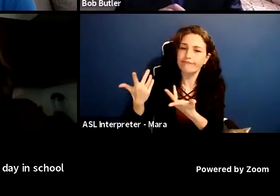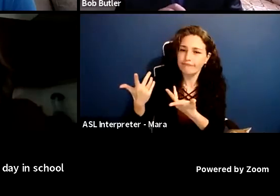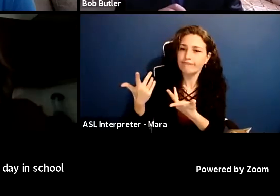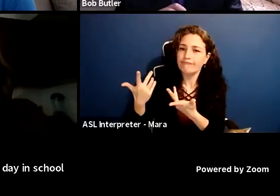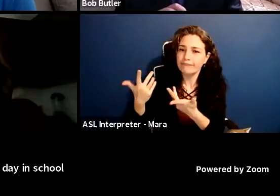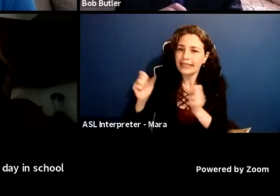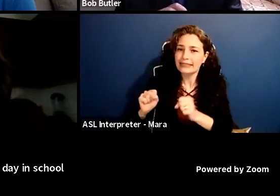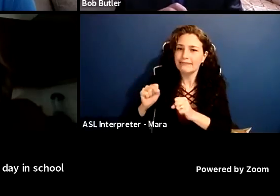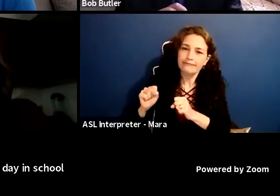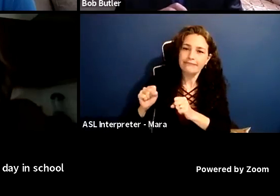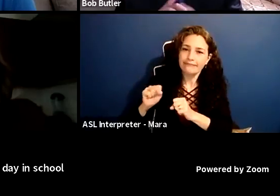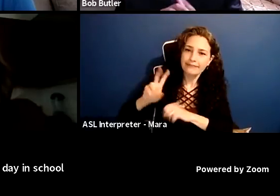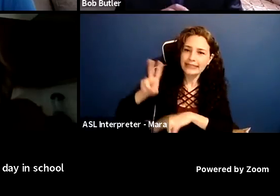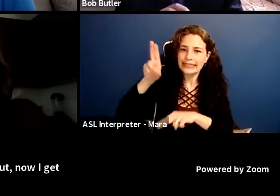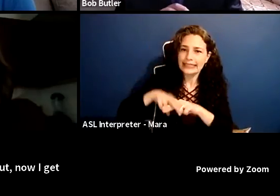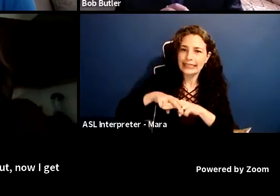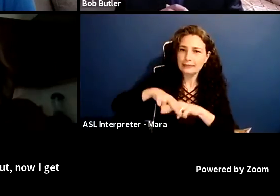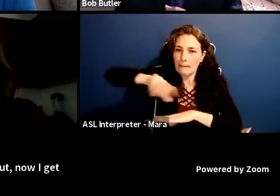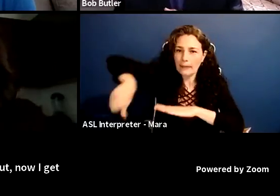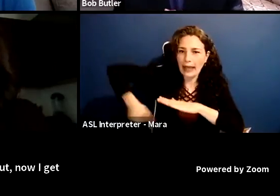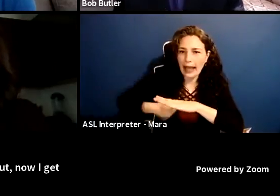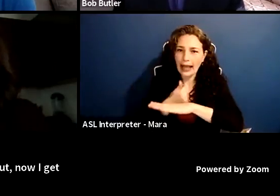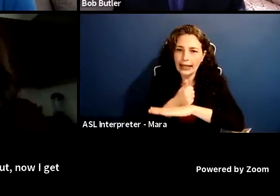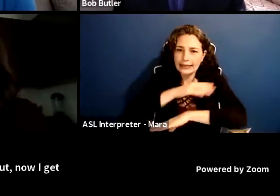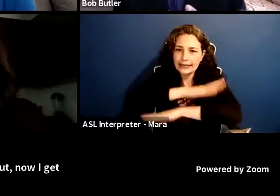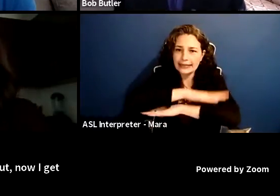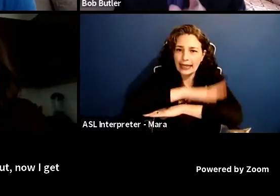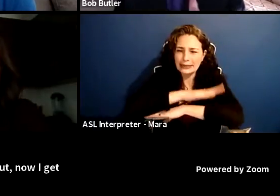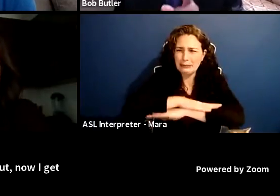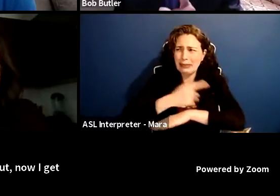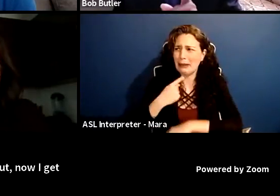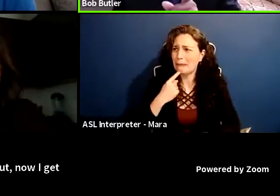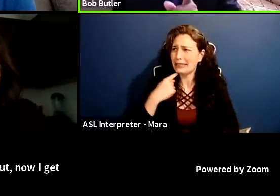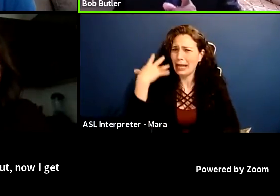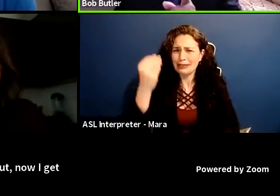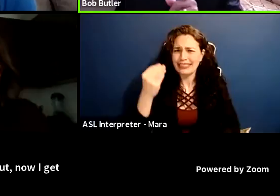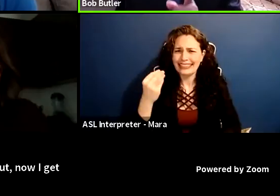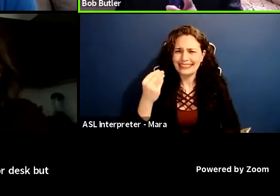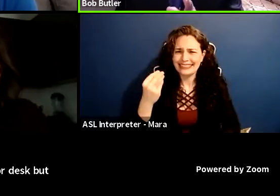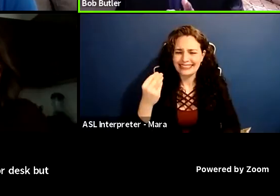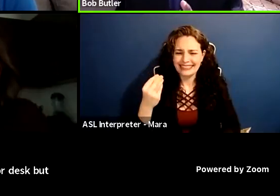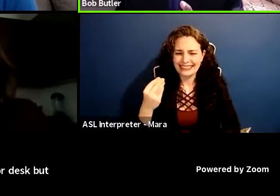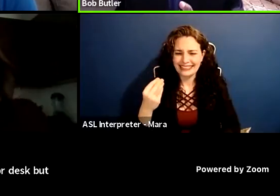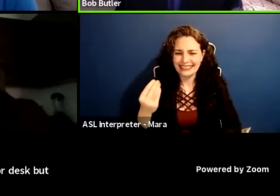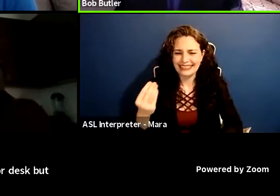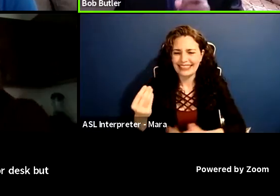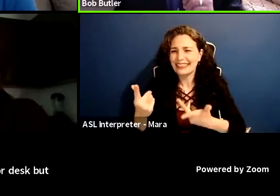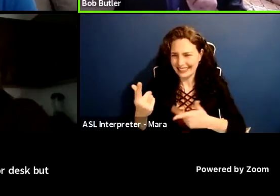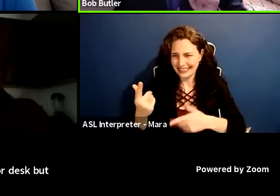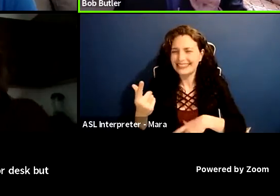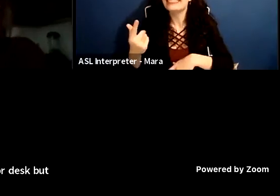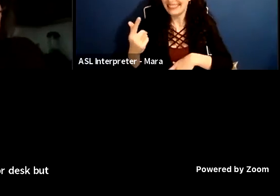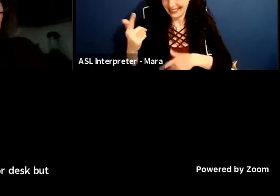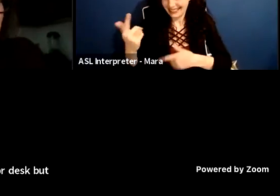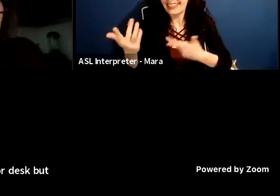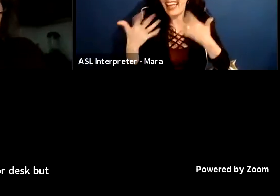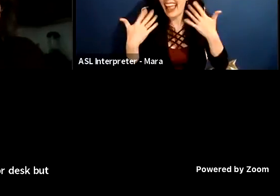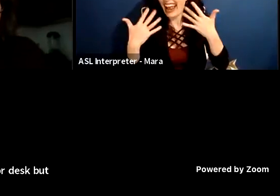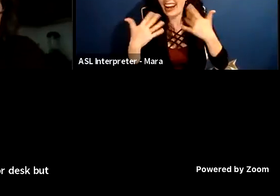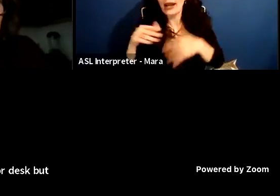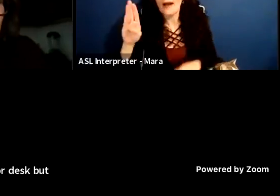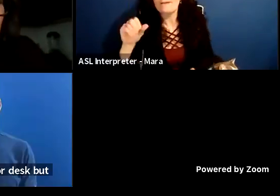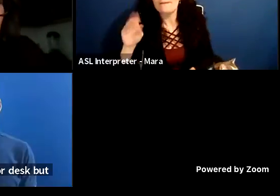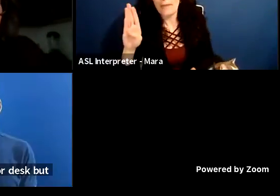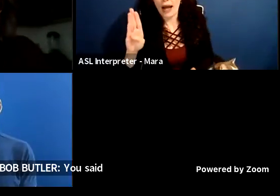behind the anchor desk, but I kind of miss being outside a little bit. The fresh air. You said the word internship a couple of times. The importance